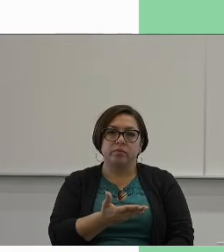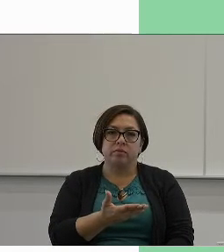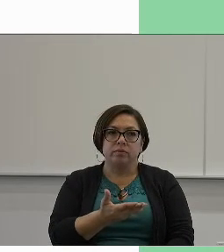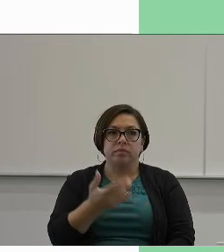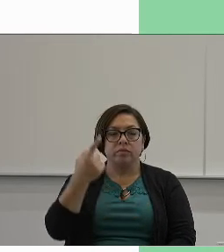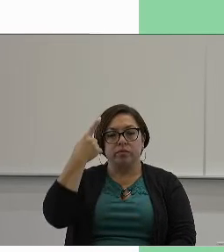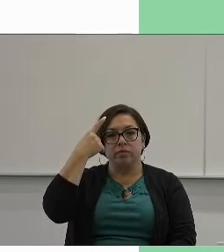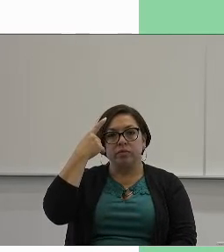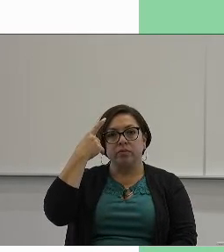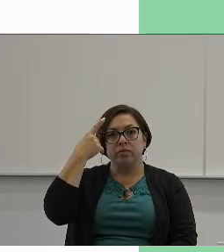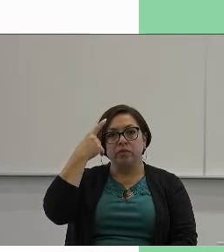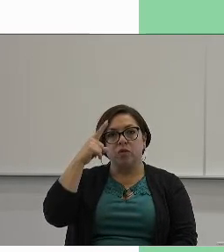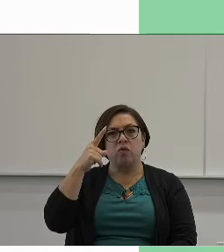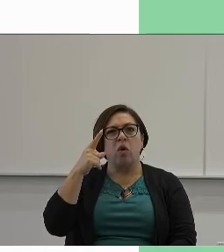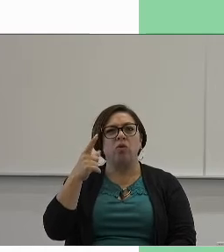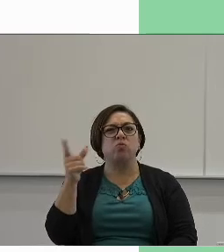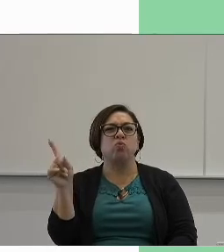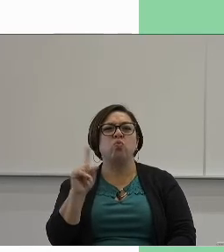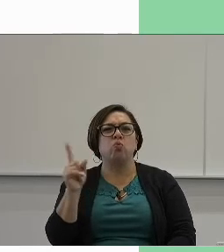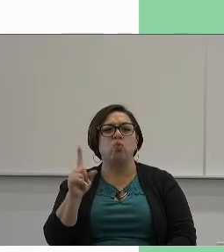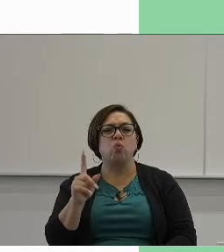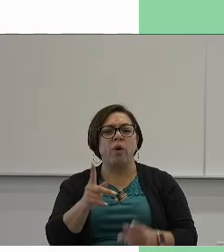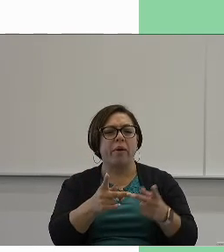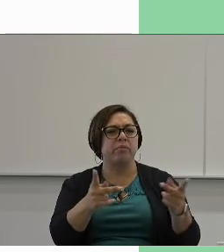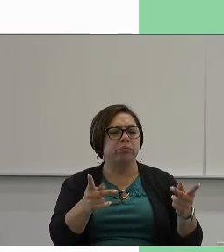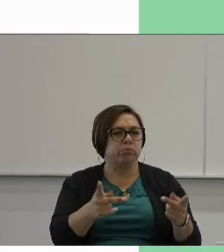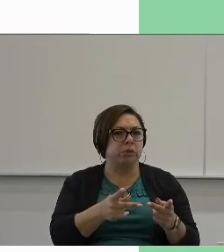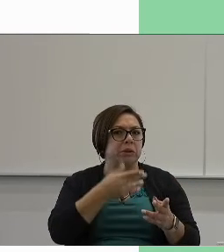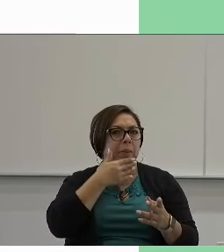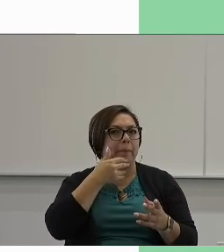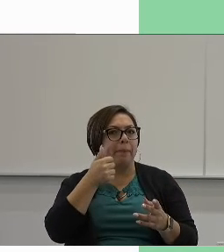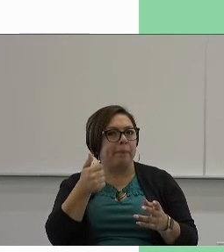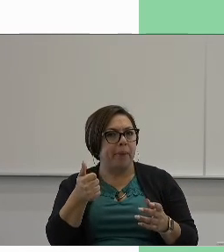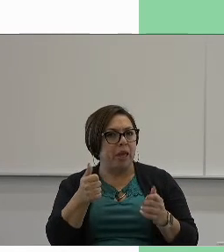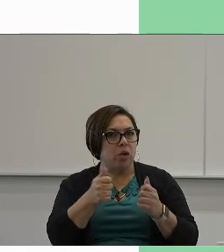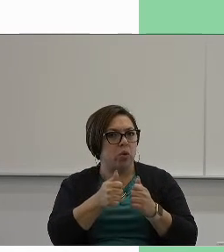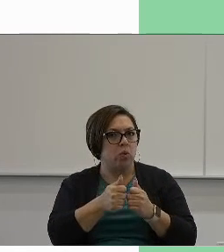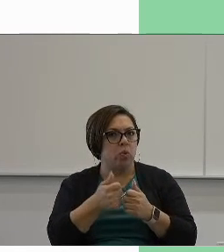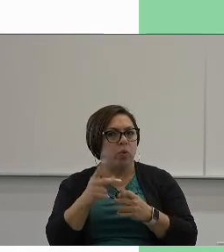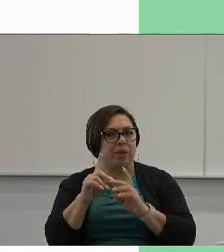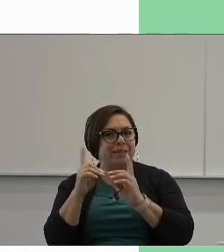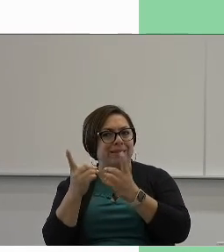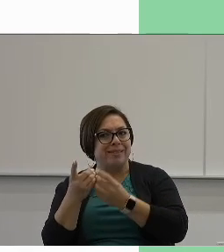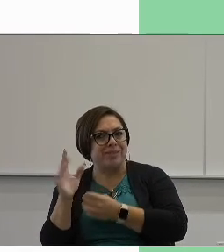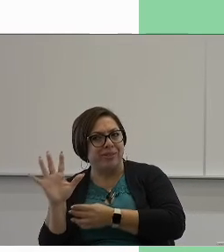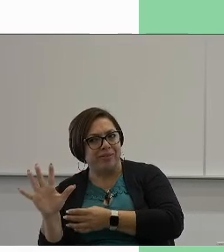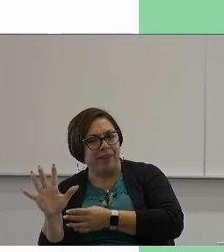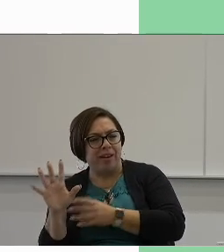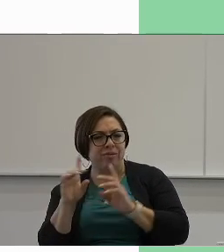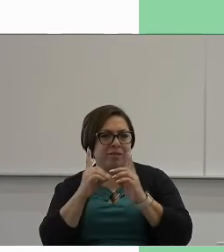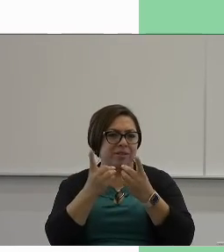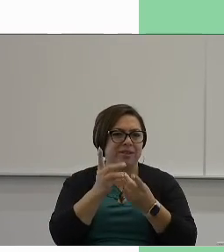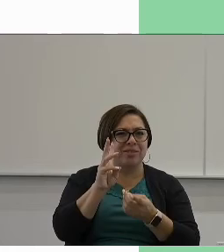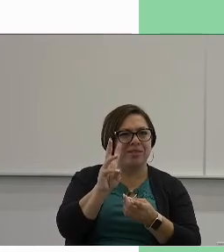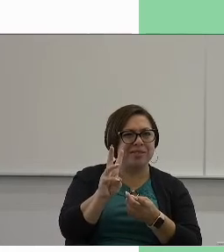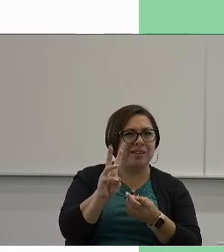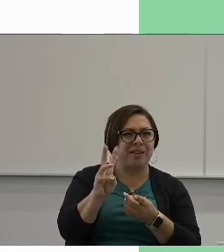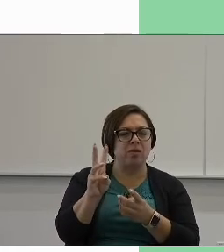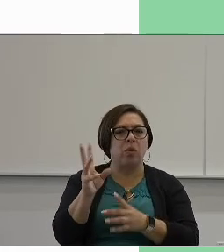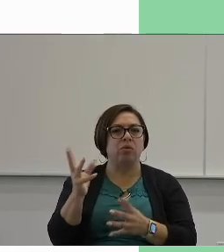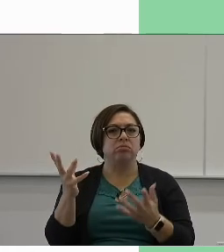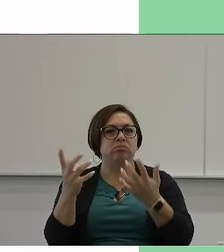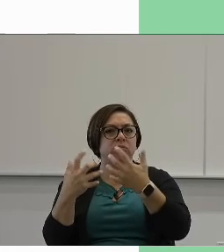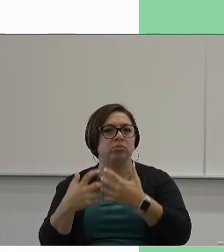3 precincts best fit. Are they a better fit with District 5 or District 6 or some combination thereof?